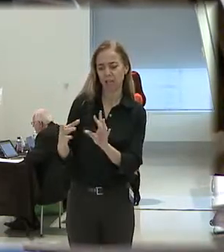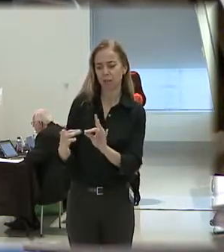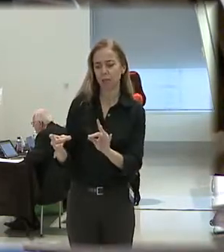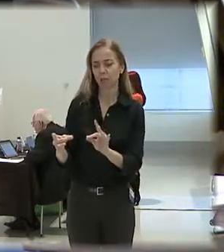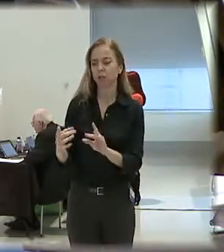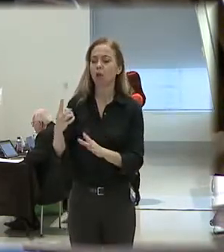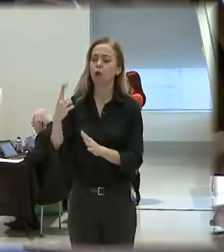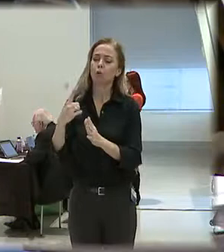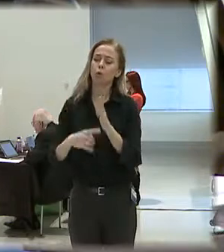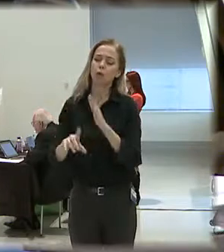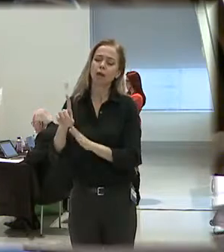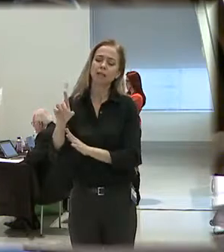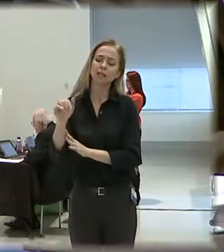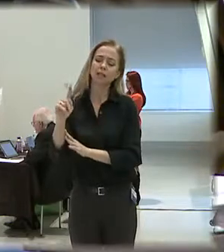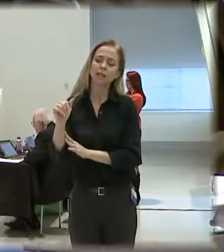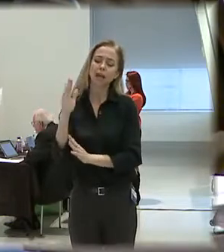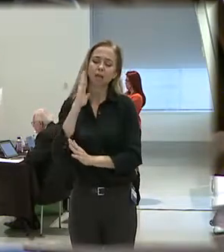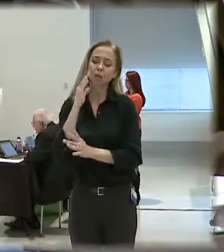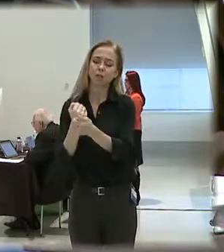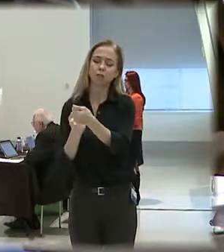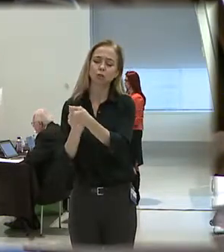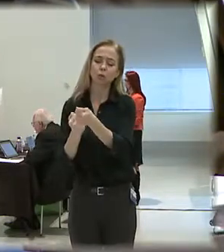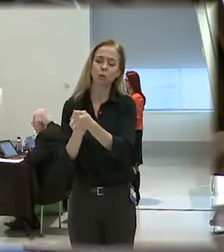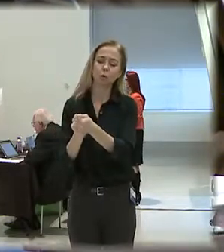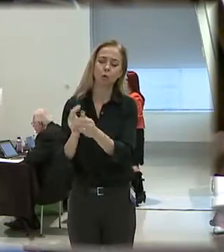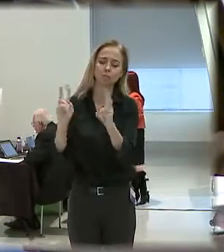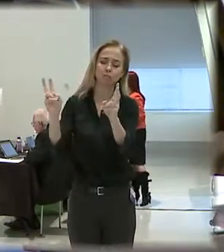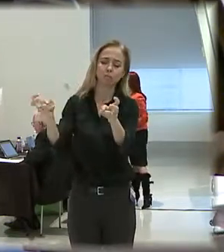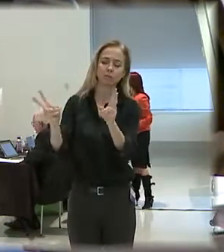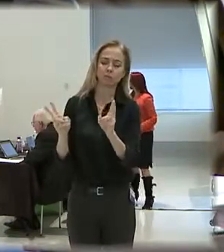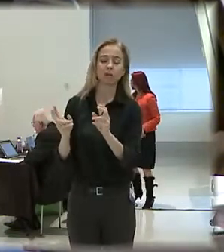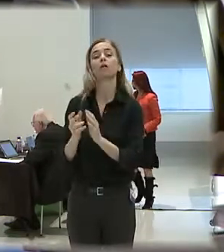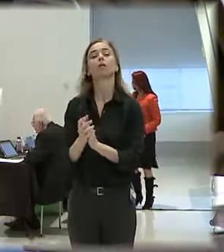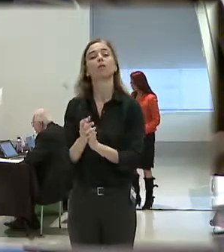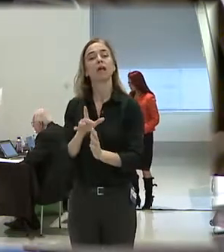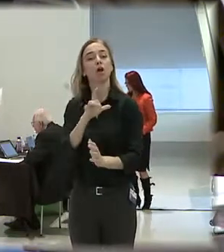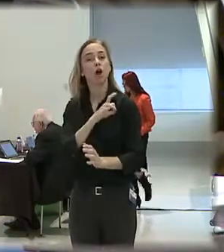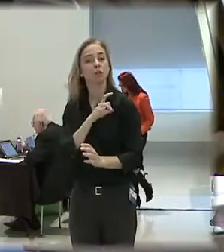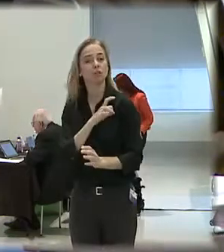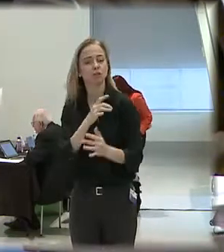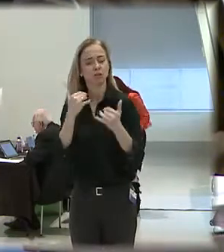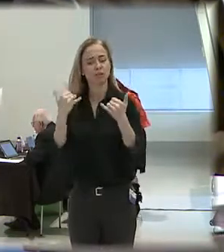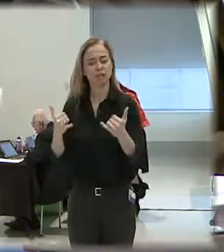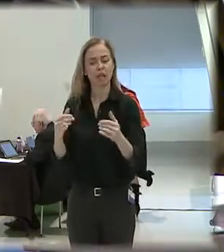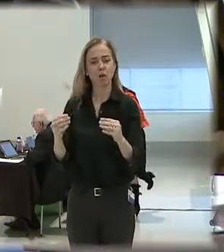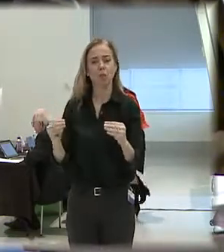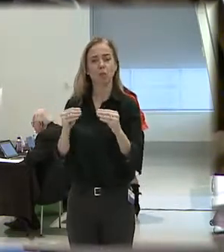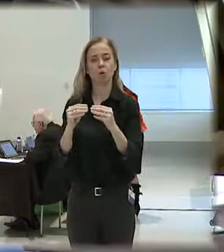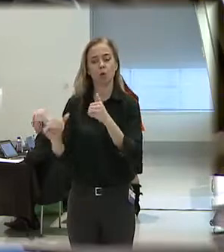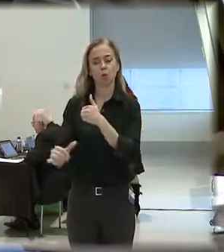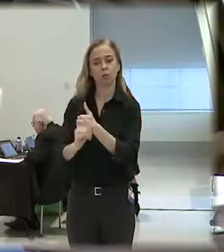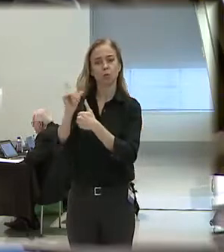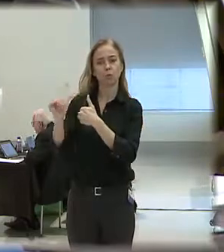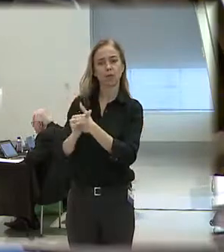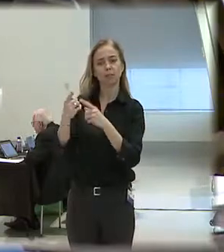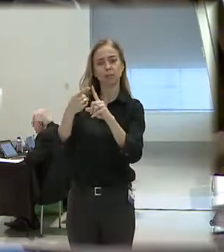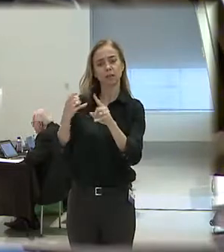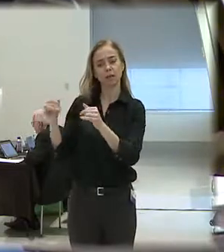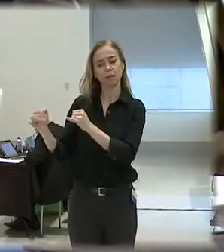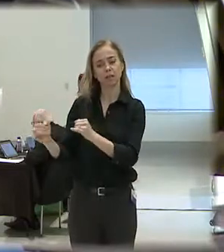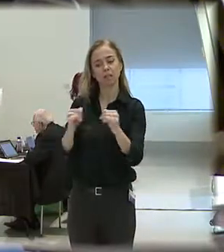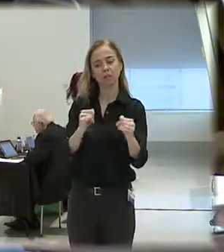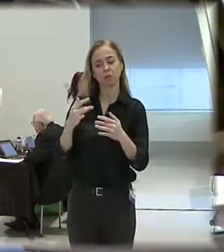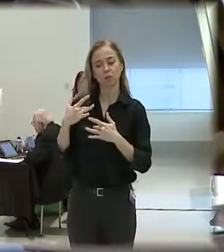the data that would support that statement, that officers are increasingly at risk from individuals who are willing to harm